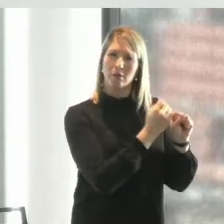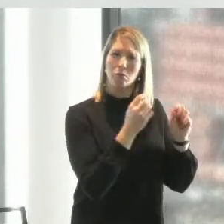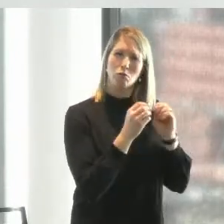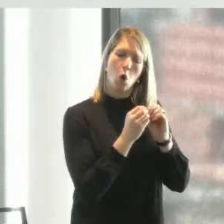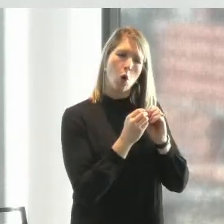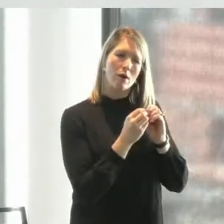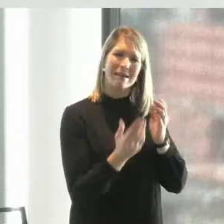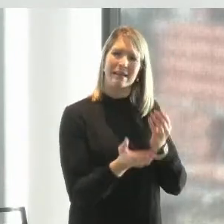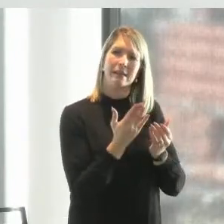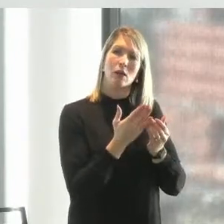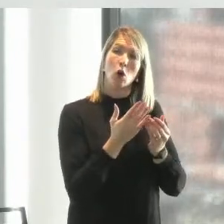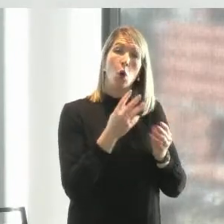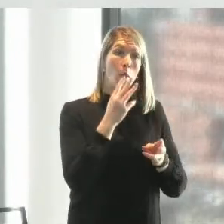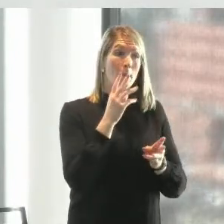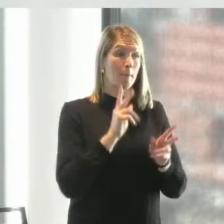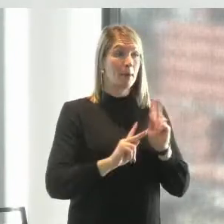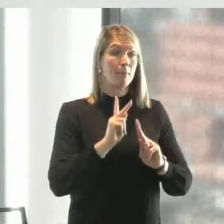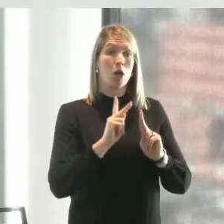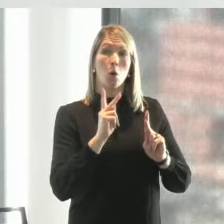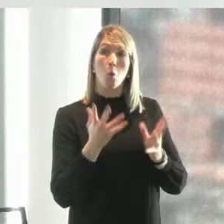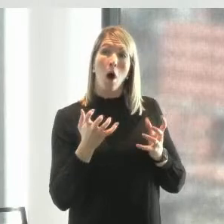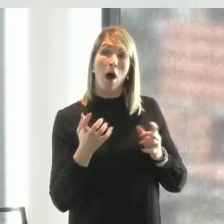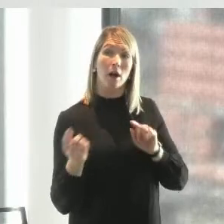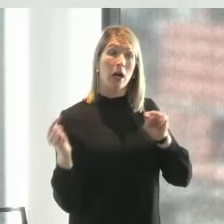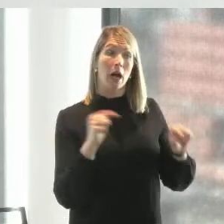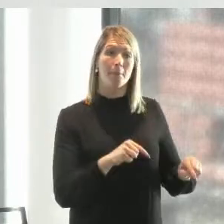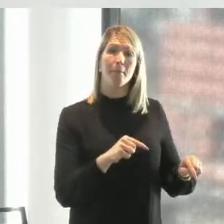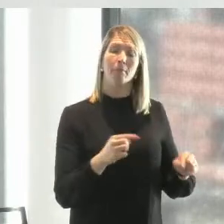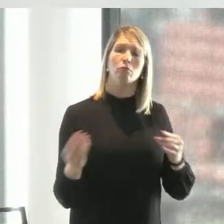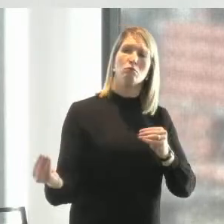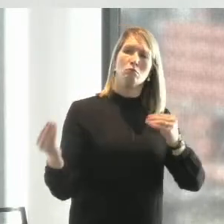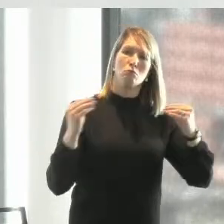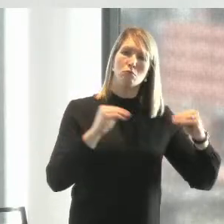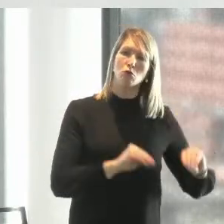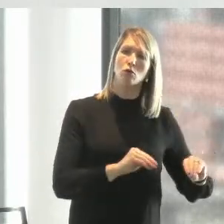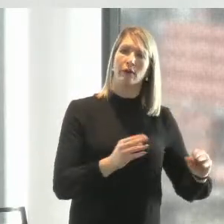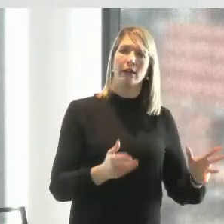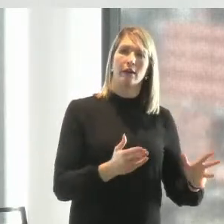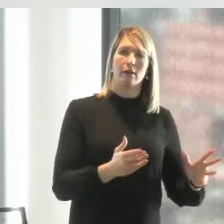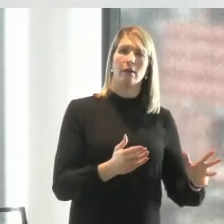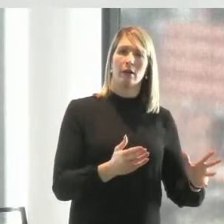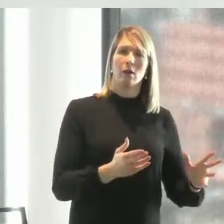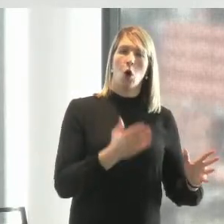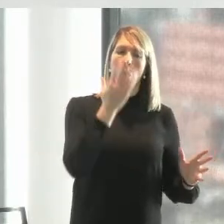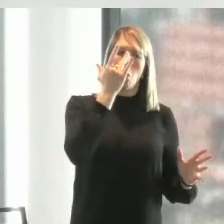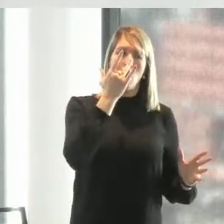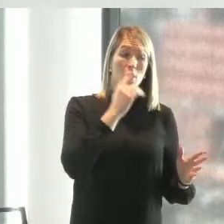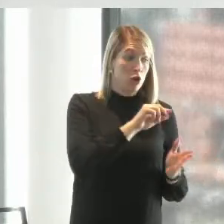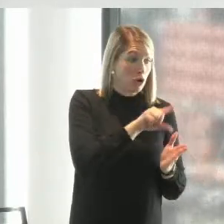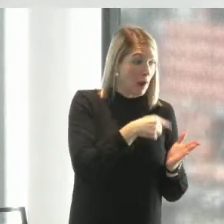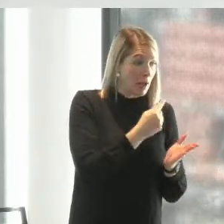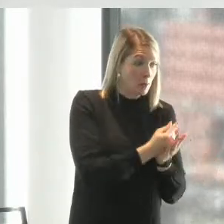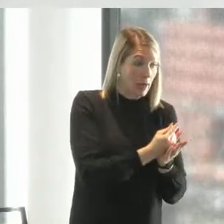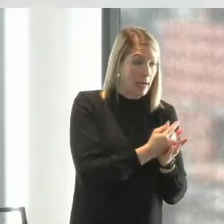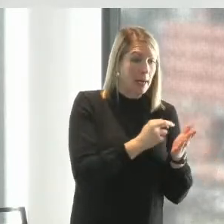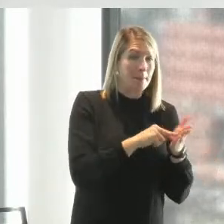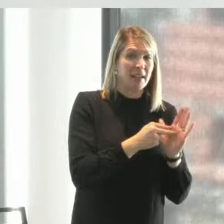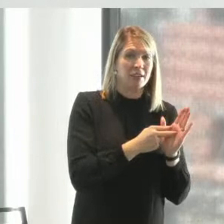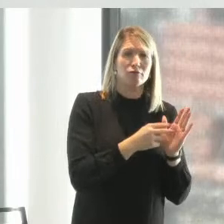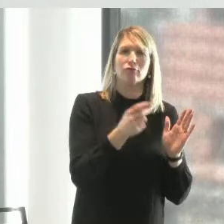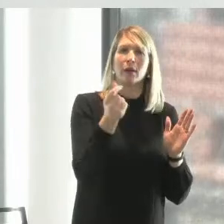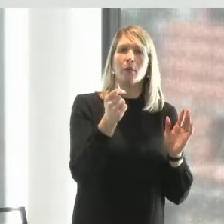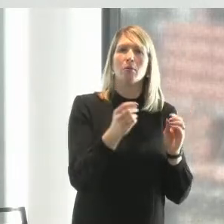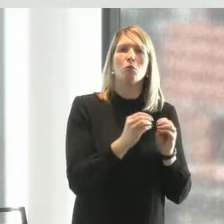from around the world to come to our university and to our province. because by graduating here in the